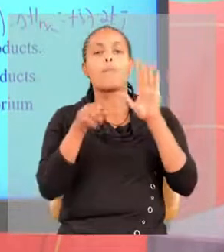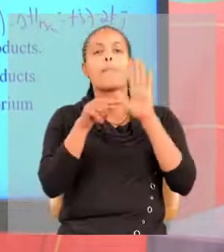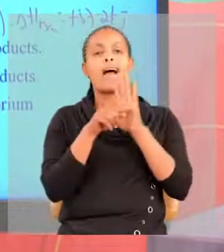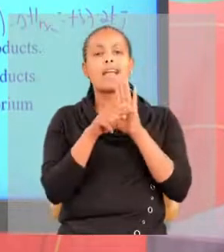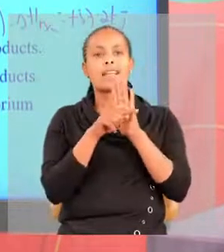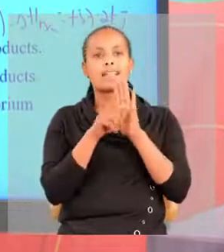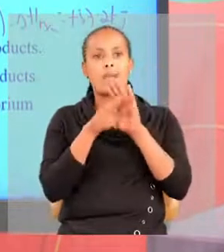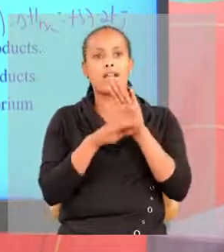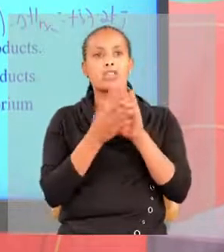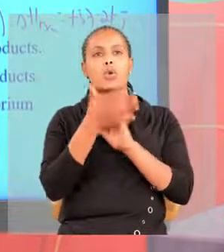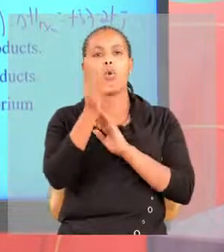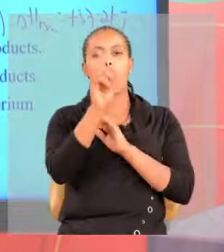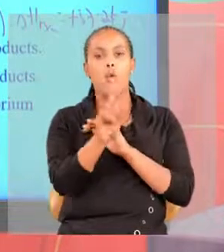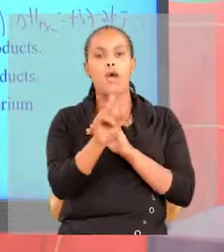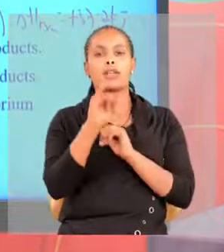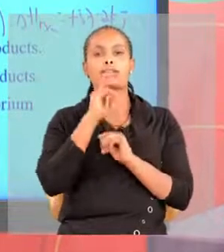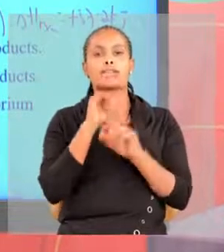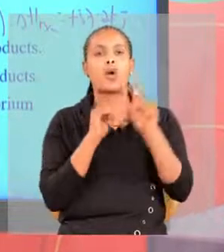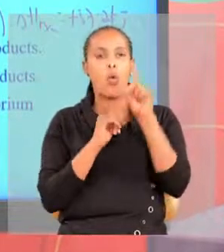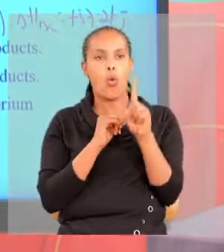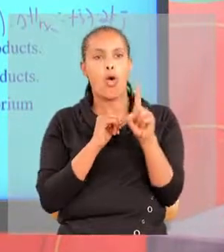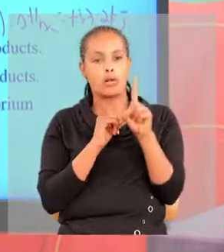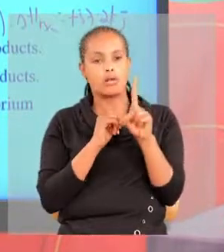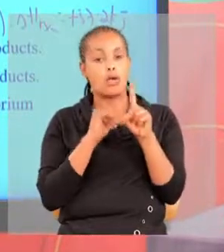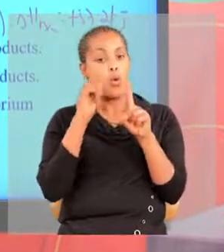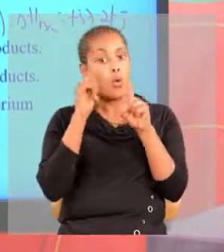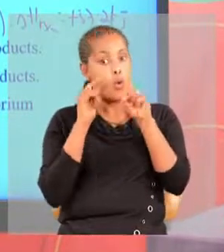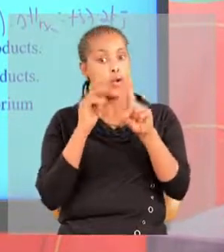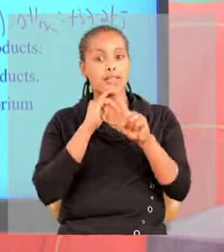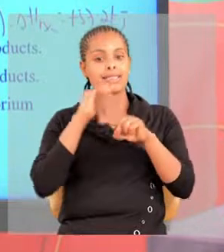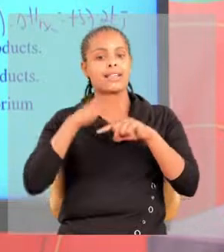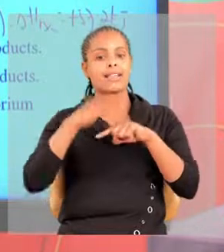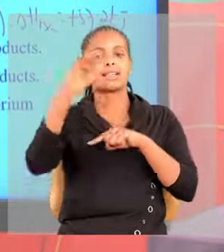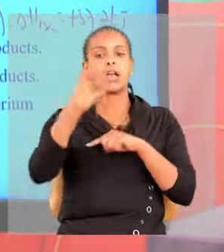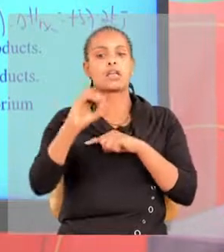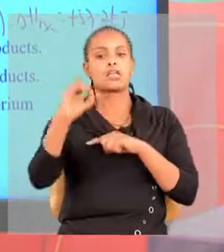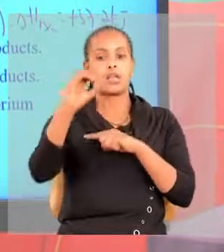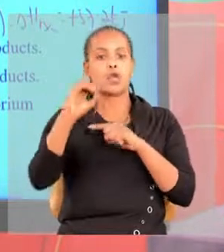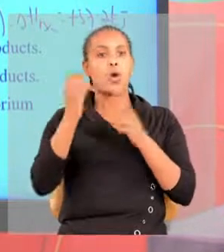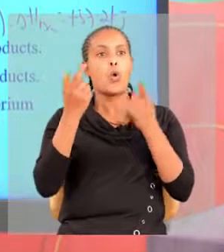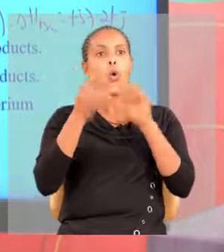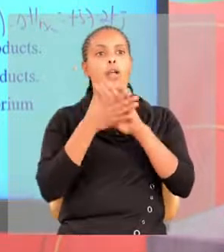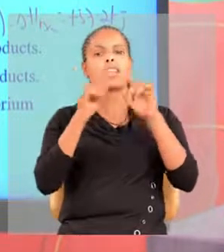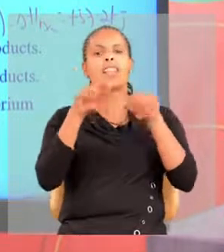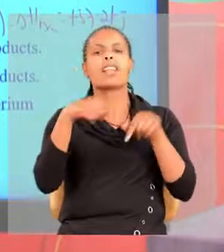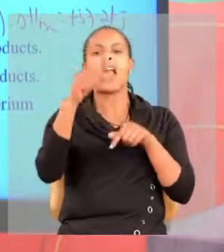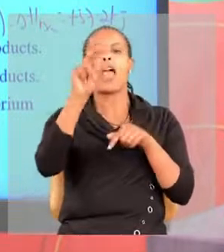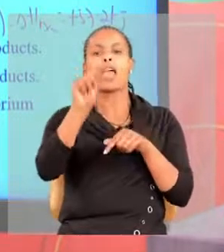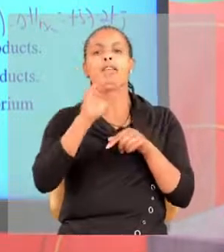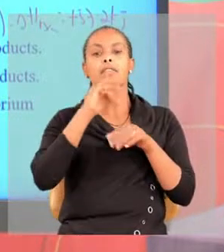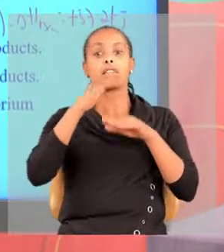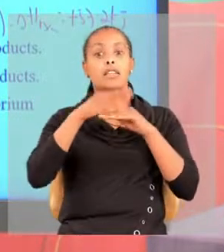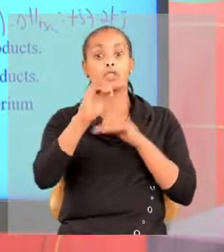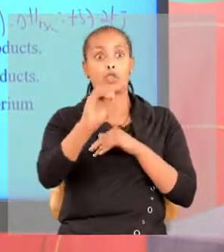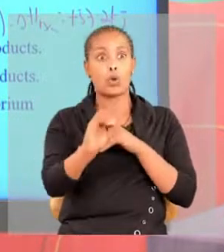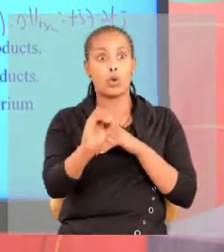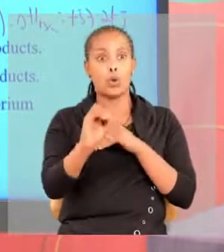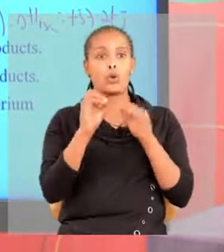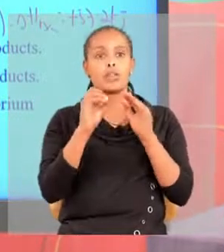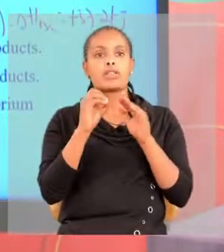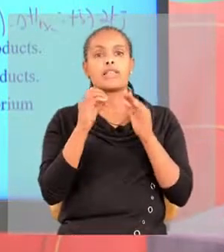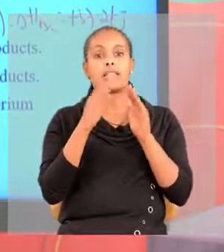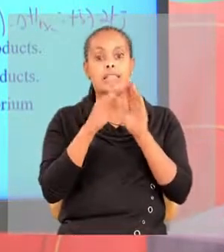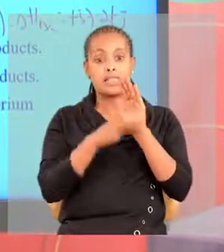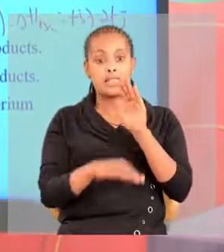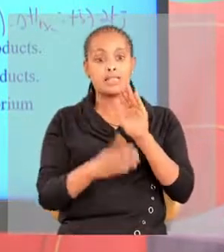minus 1 is 1, which is greater than 0. Therefore, when delta N is greater than 0, the decrease